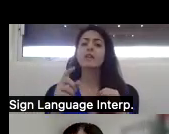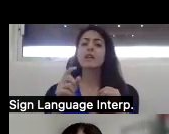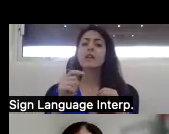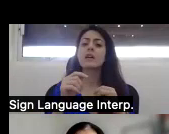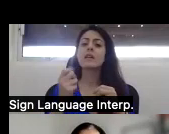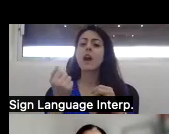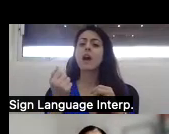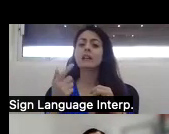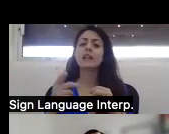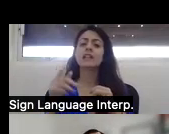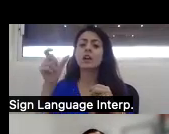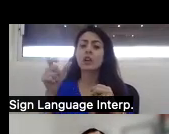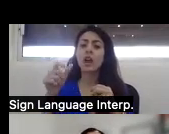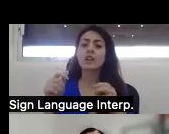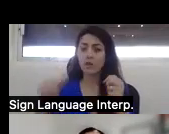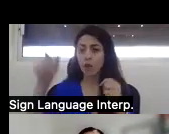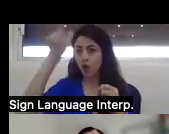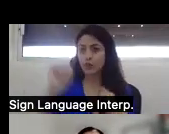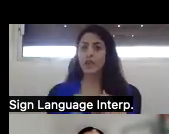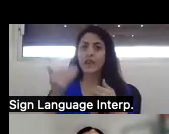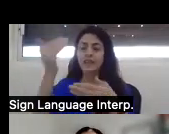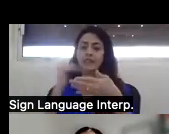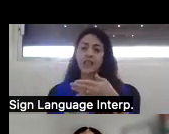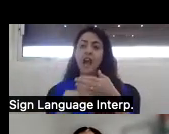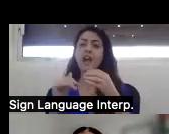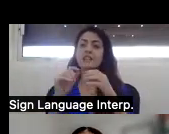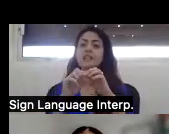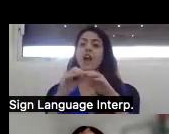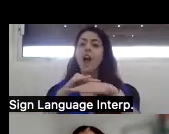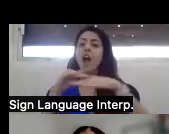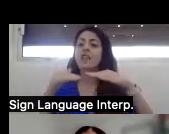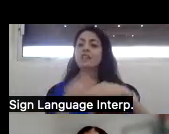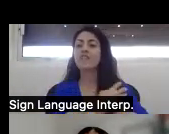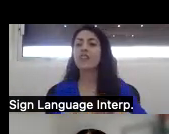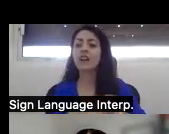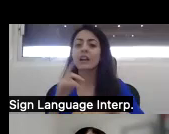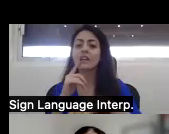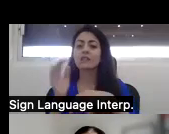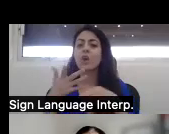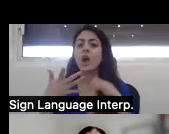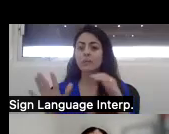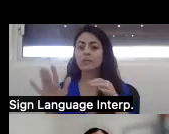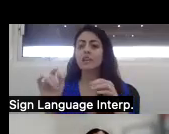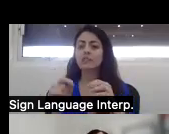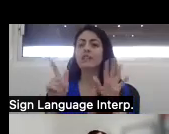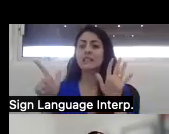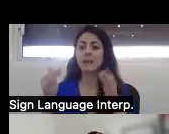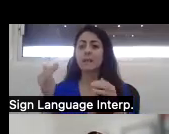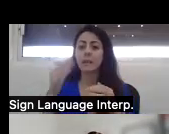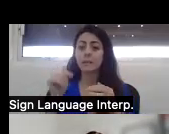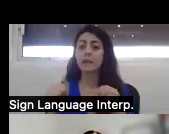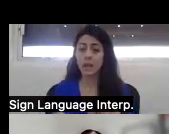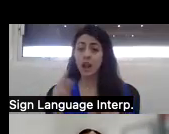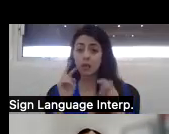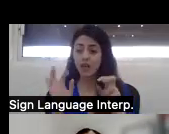it at 24%. Refugee population under the poverty line is estimated to be at 78%. The national